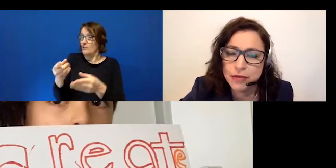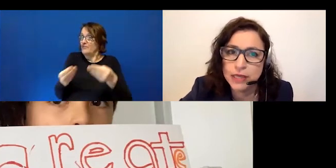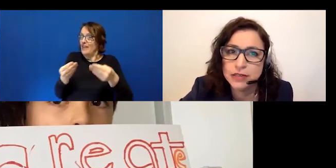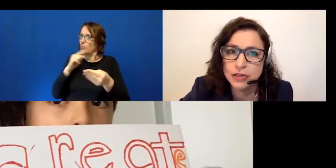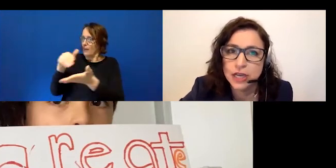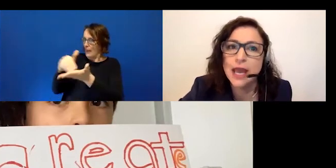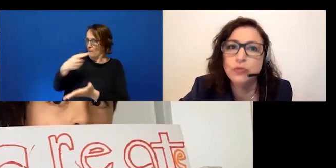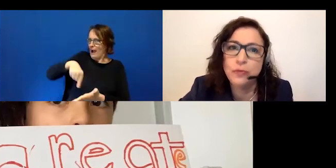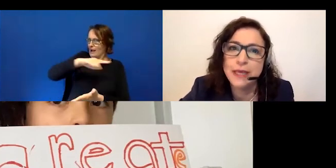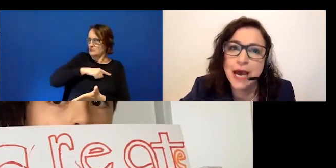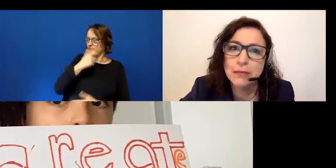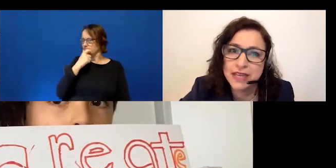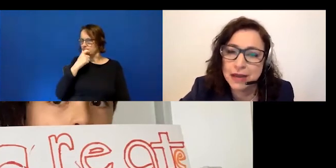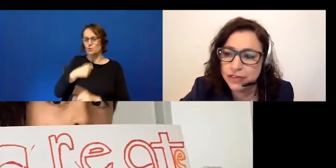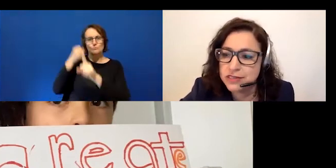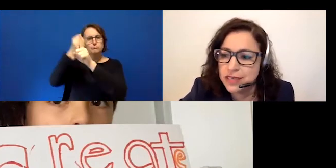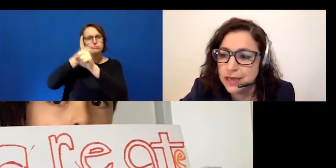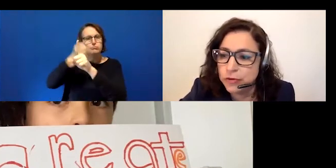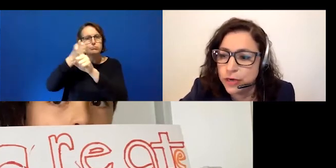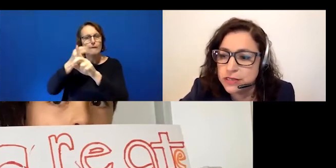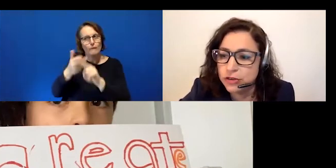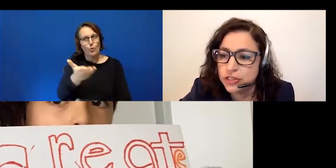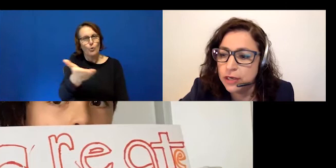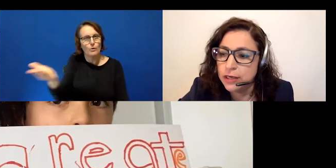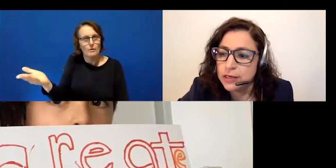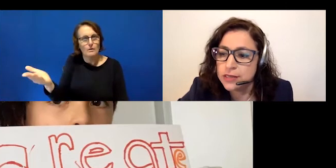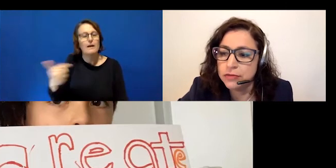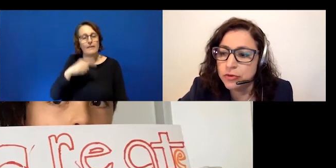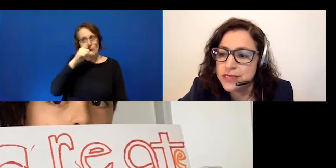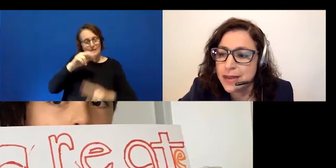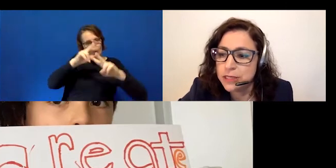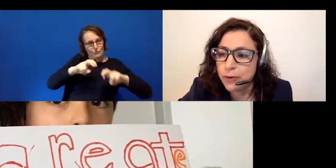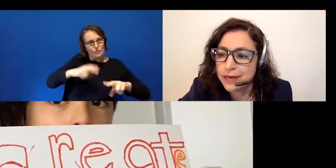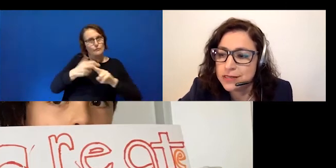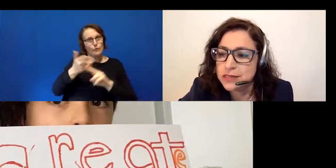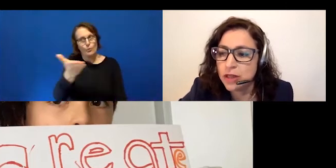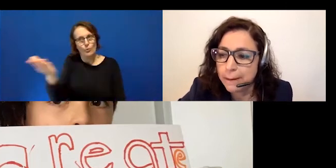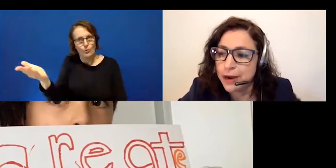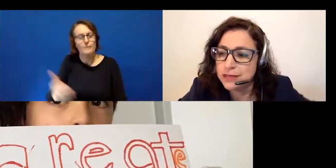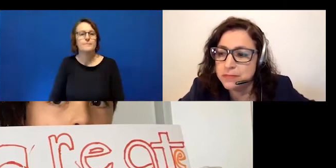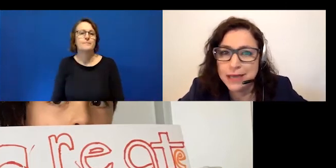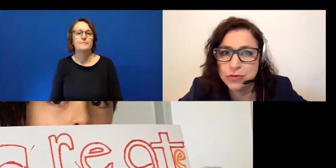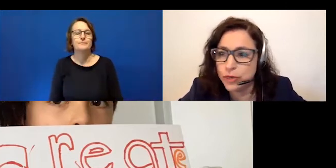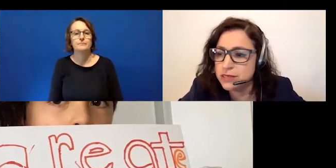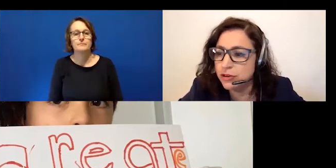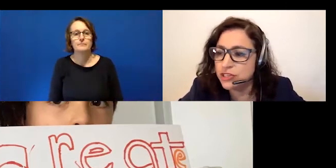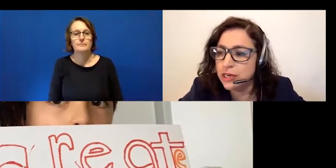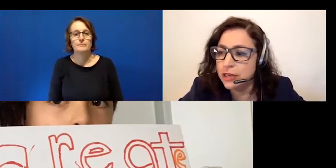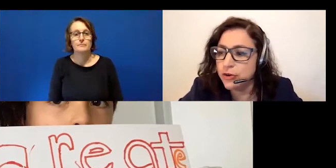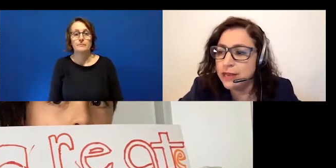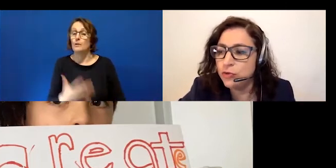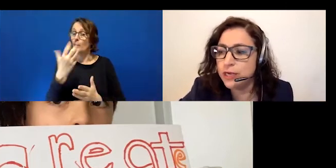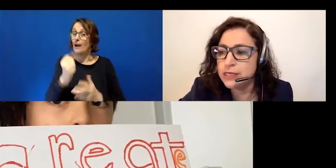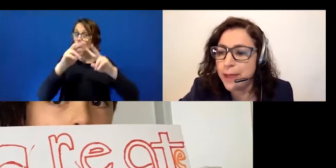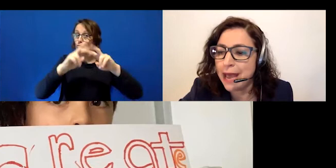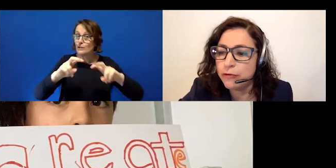advocacy and research and would become the advocacy and research. And through established practices like practice-based research,